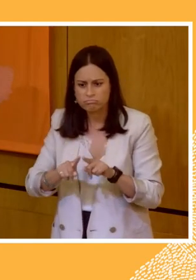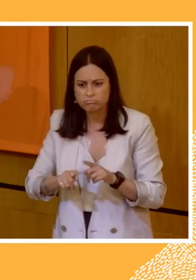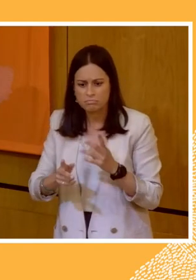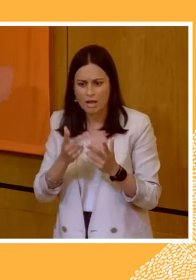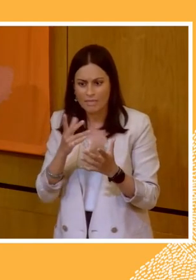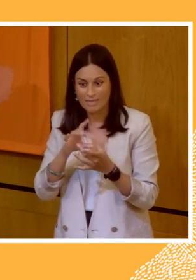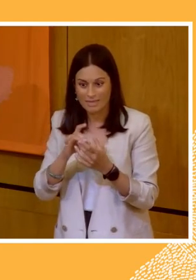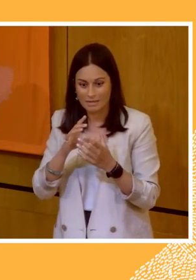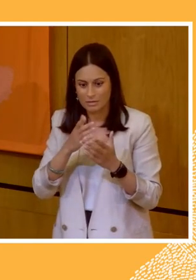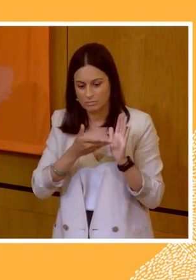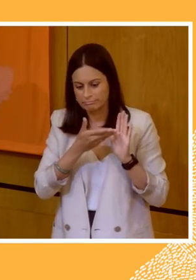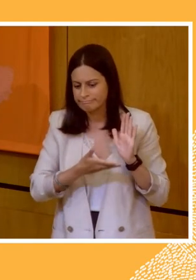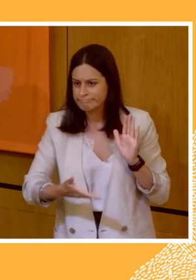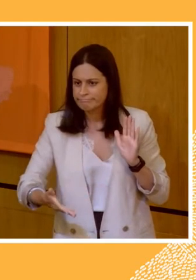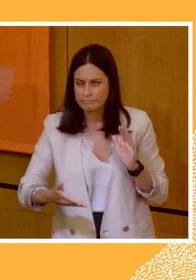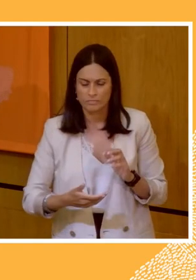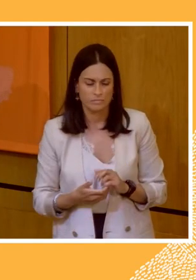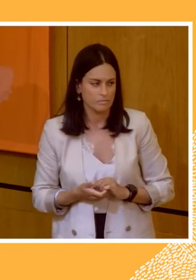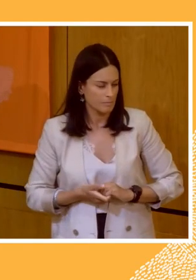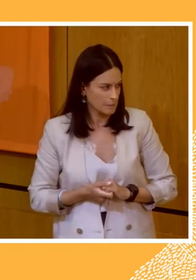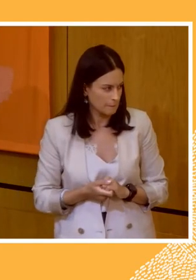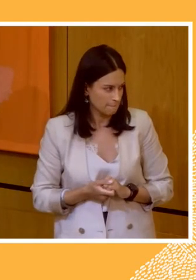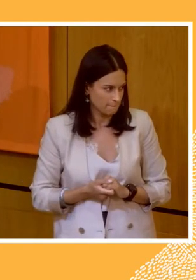for generations.